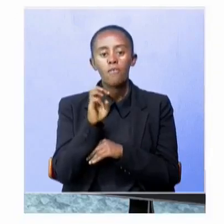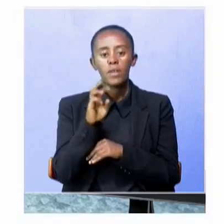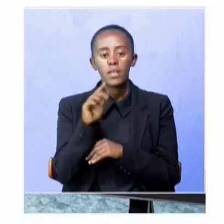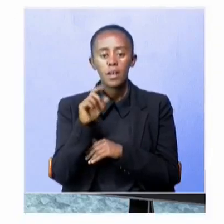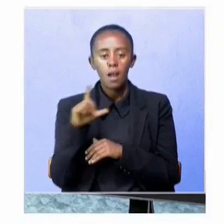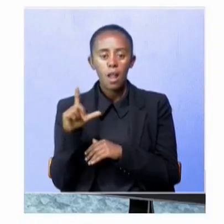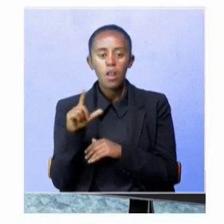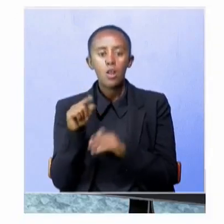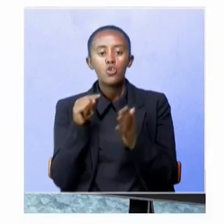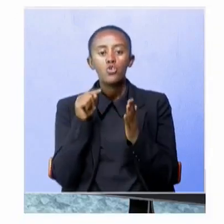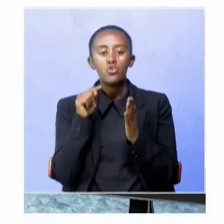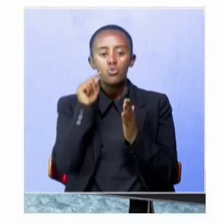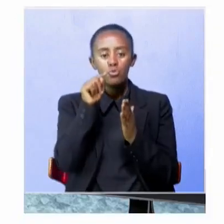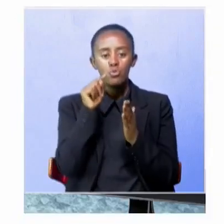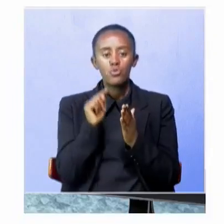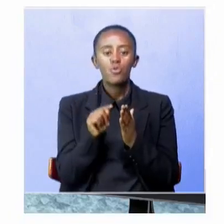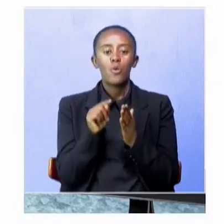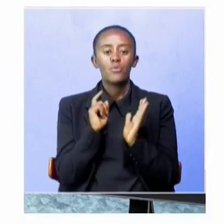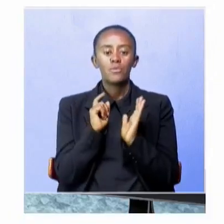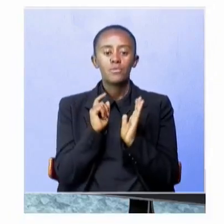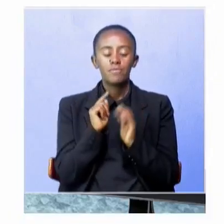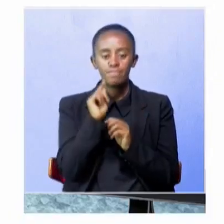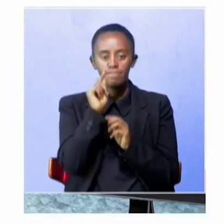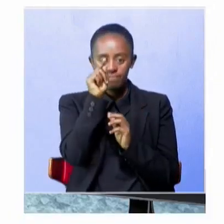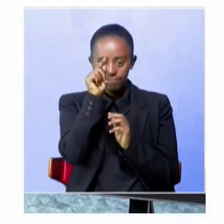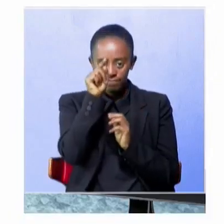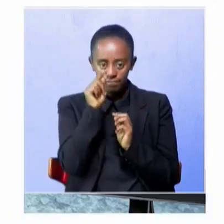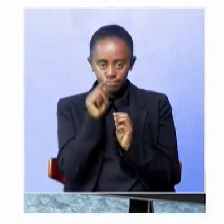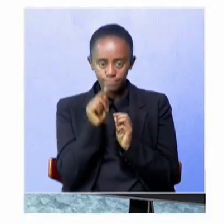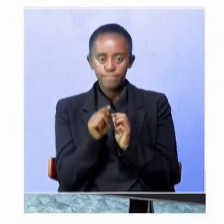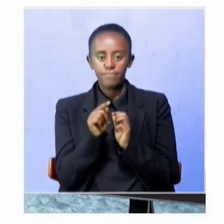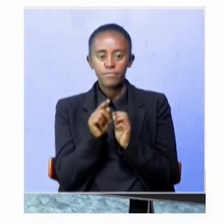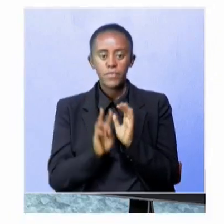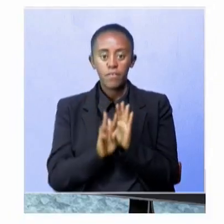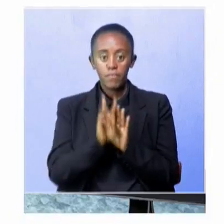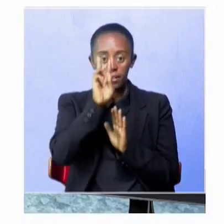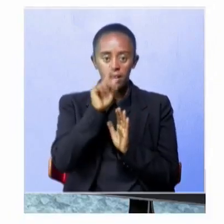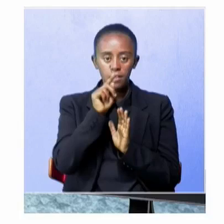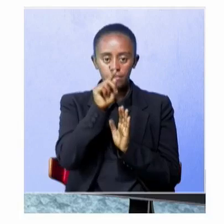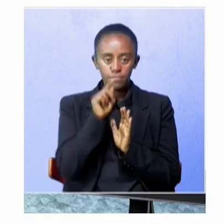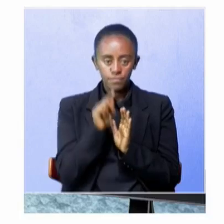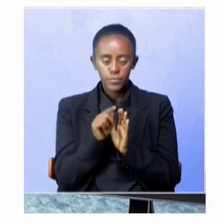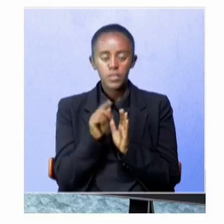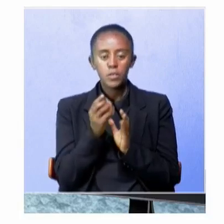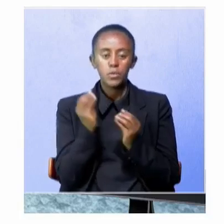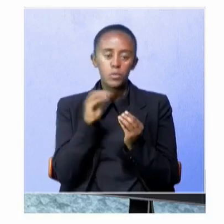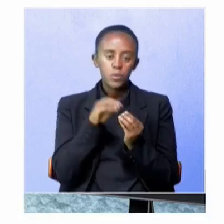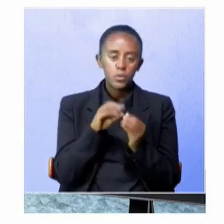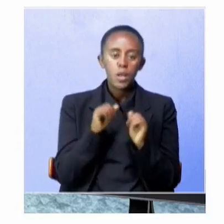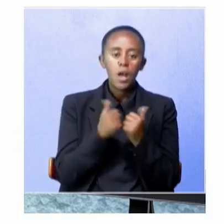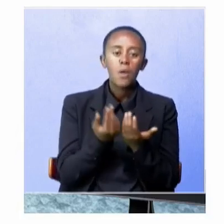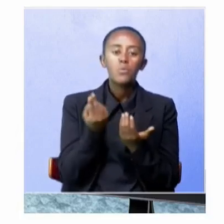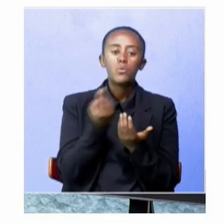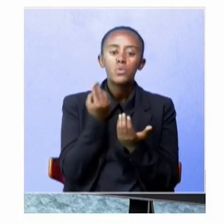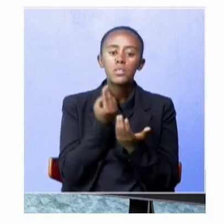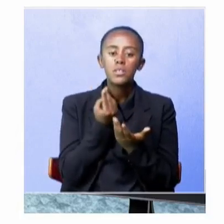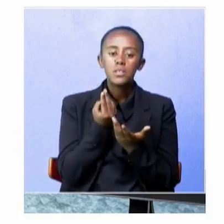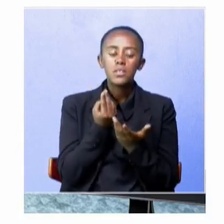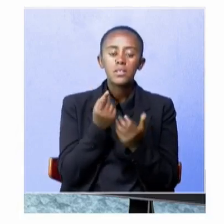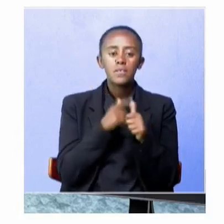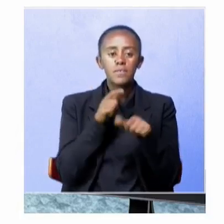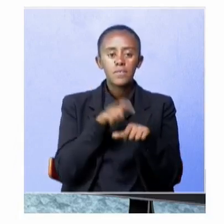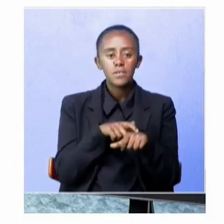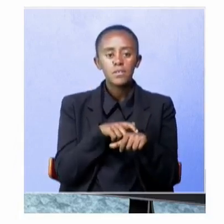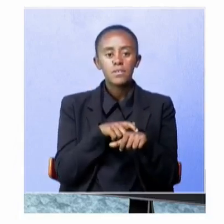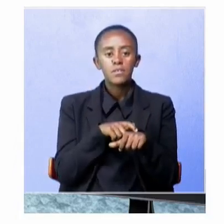dots. This is the symbol of a colon. And we also talked about how we use it. The first one